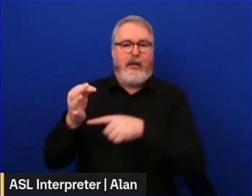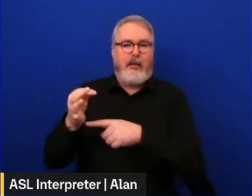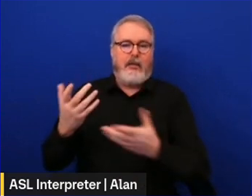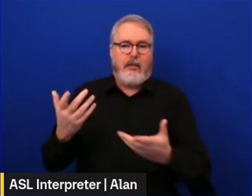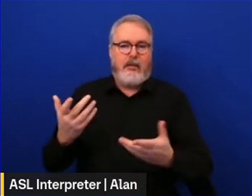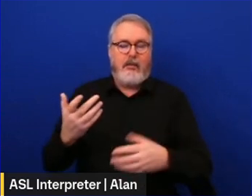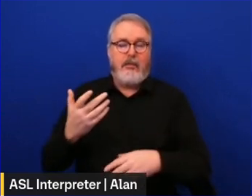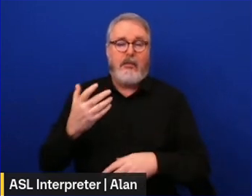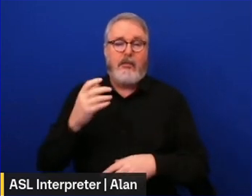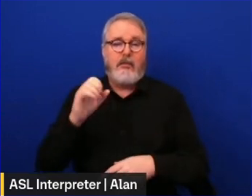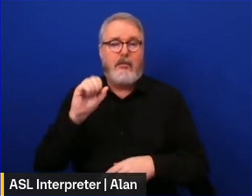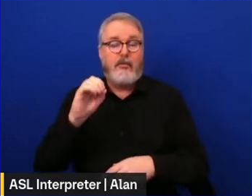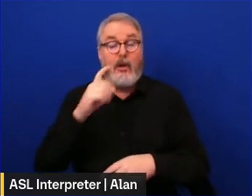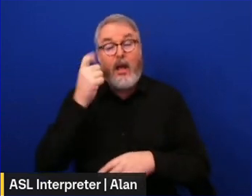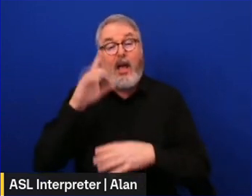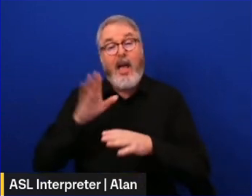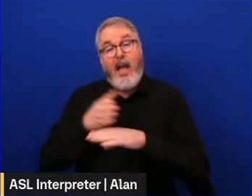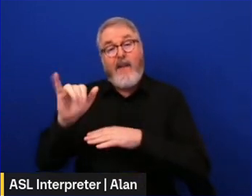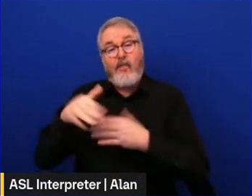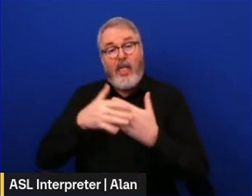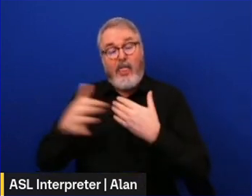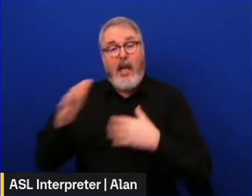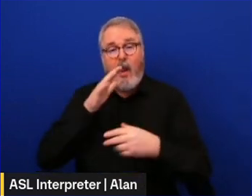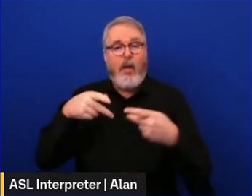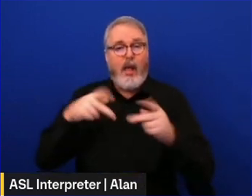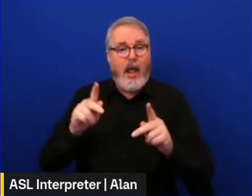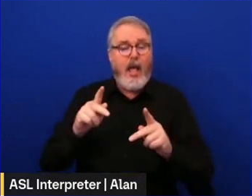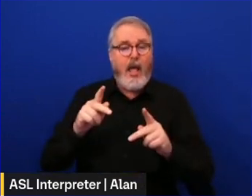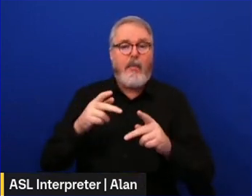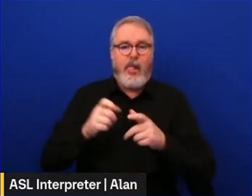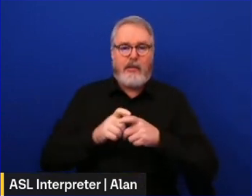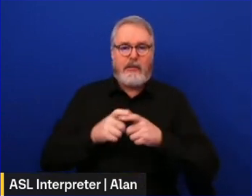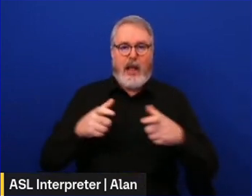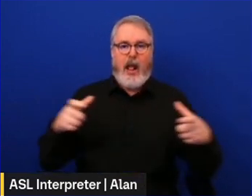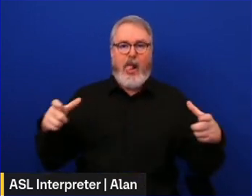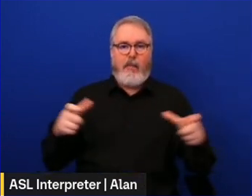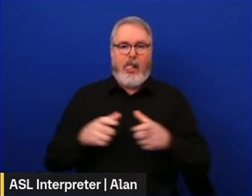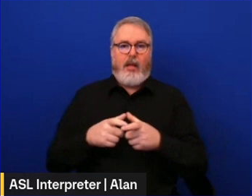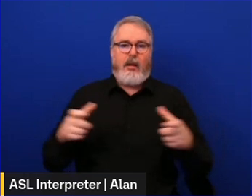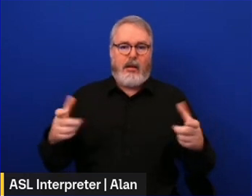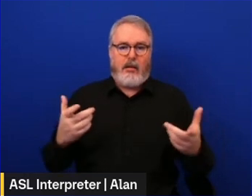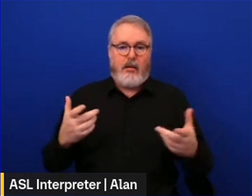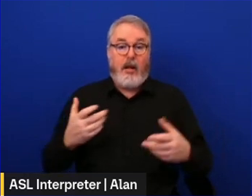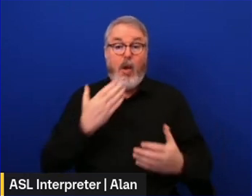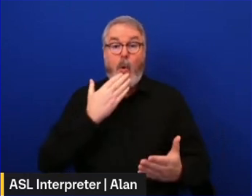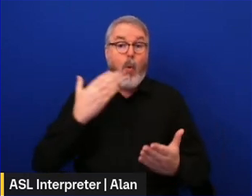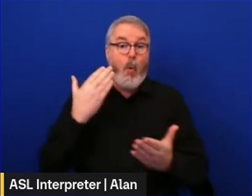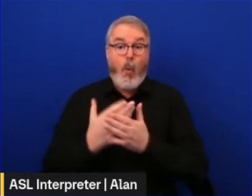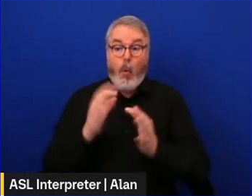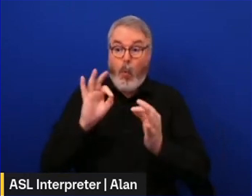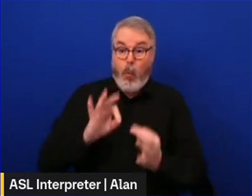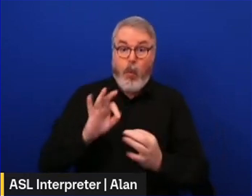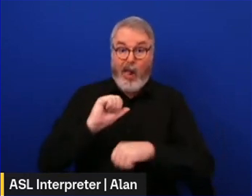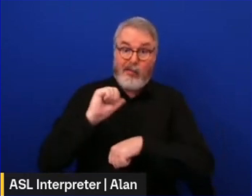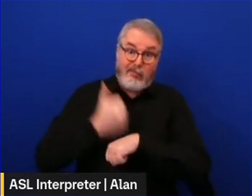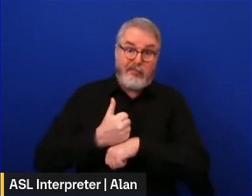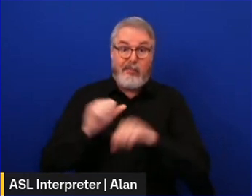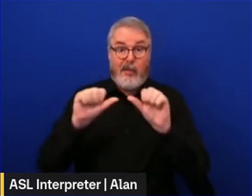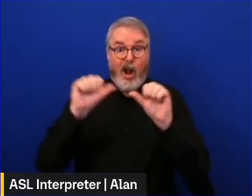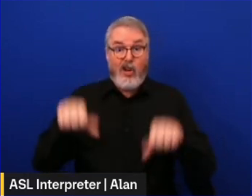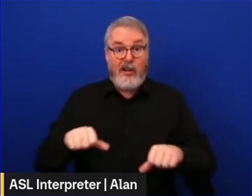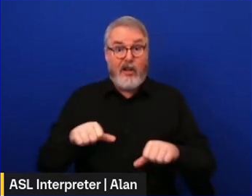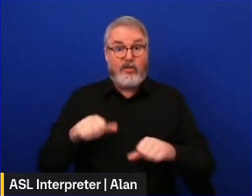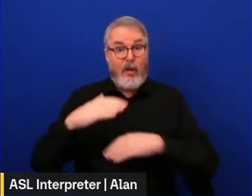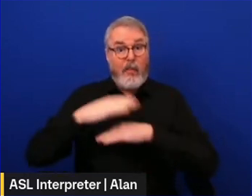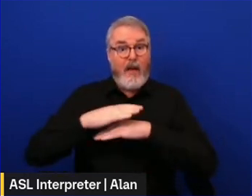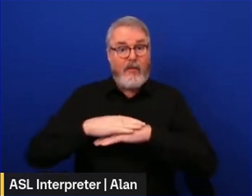After that, it enables scalability. A well-architectured platform grows with your